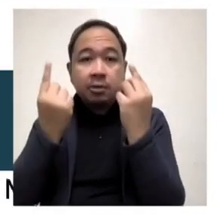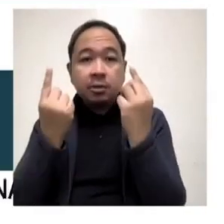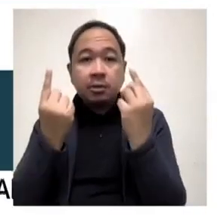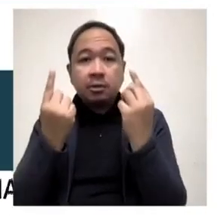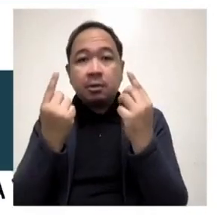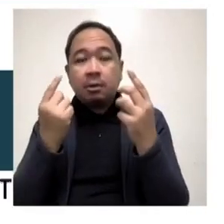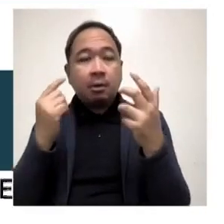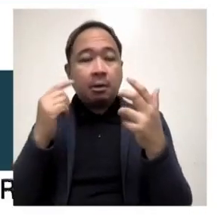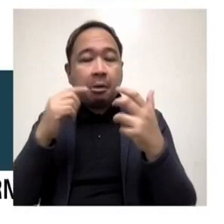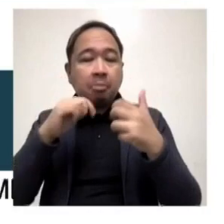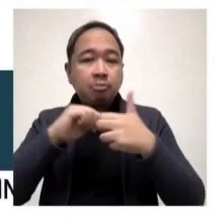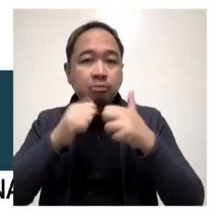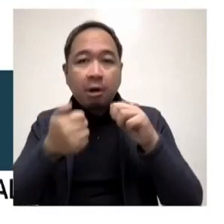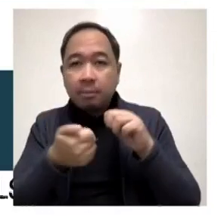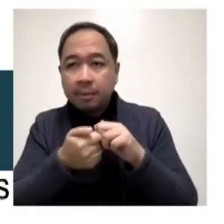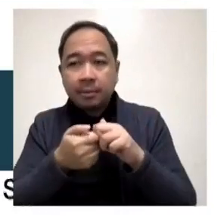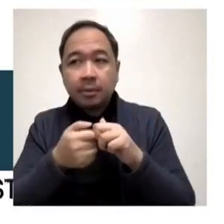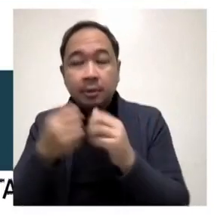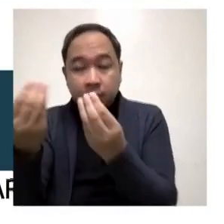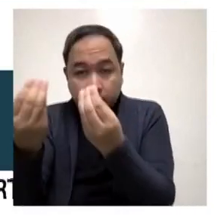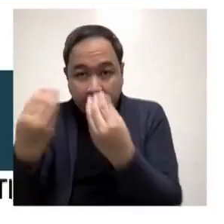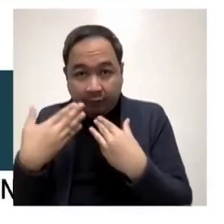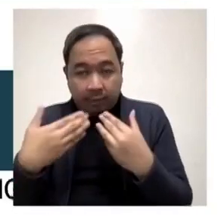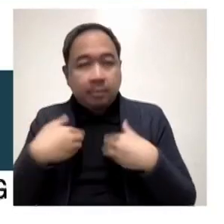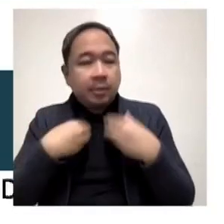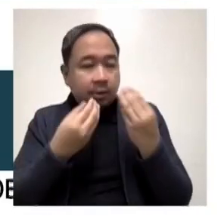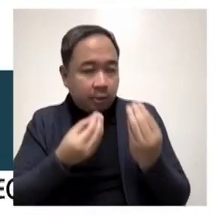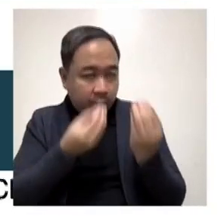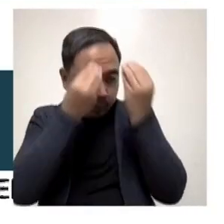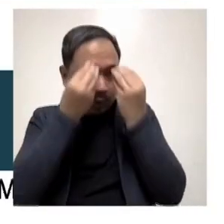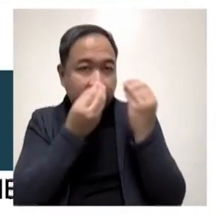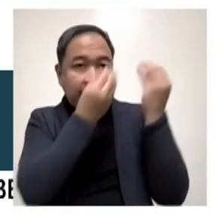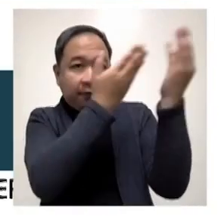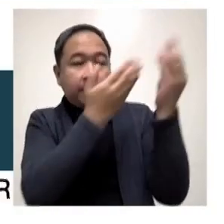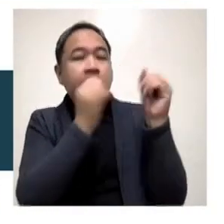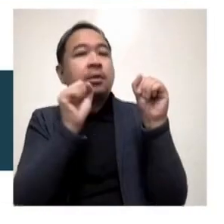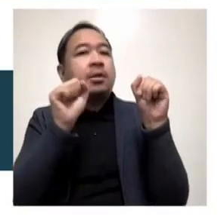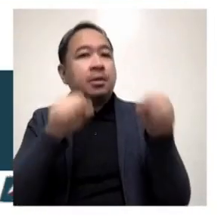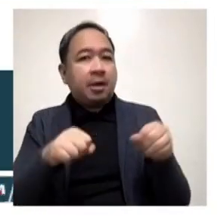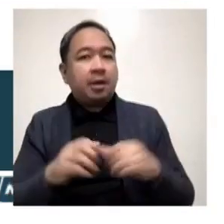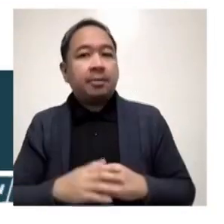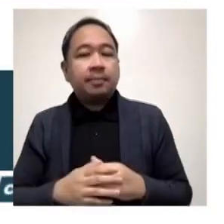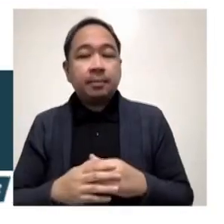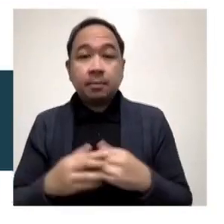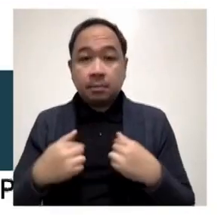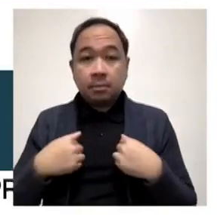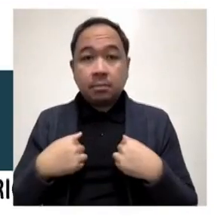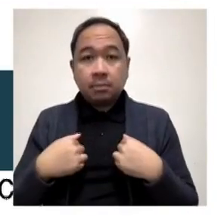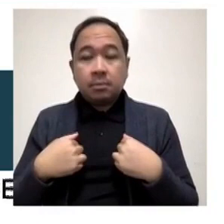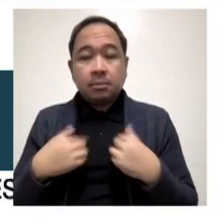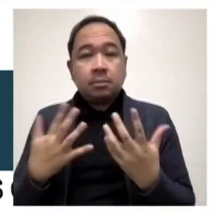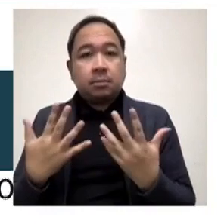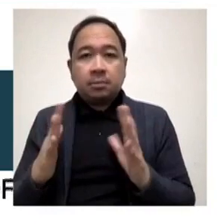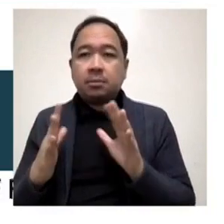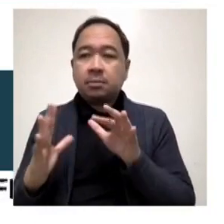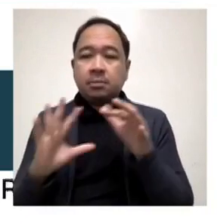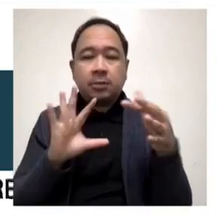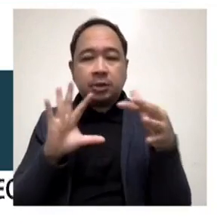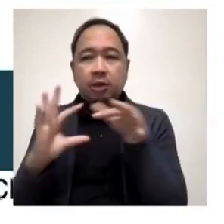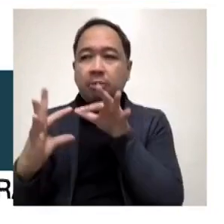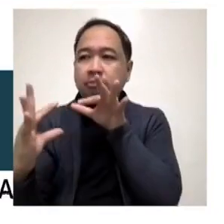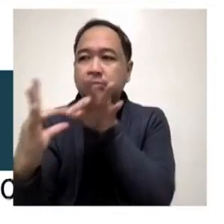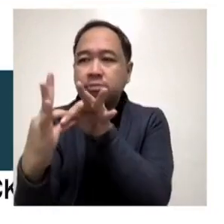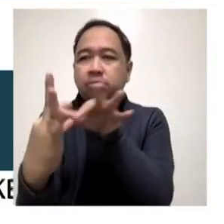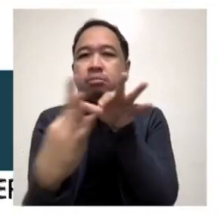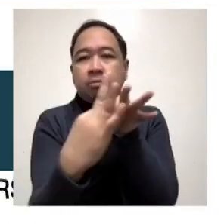out in the Metro Manila Council. And I'm more than willing to do that. I have built relationships with them, especially